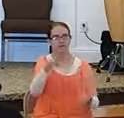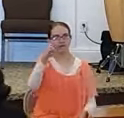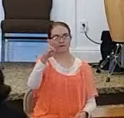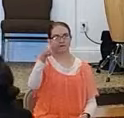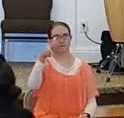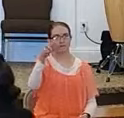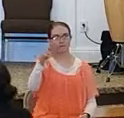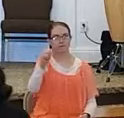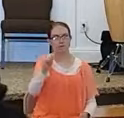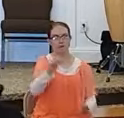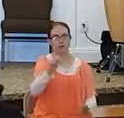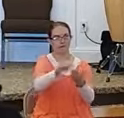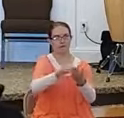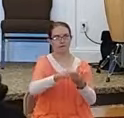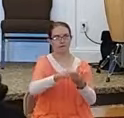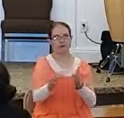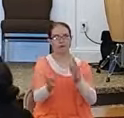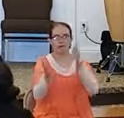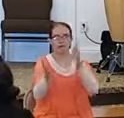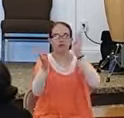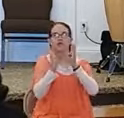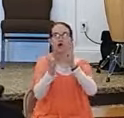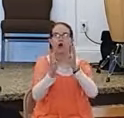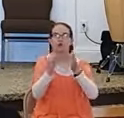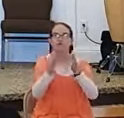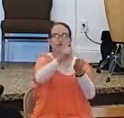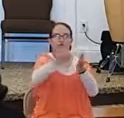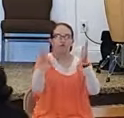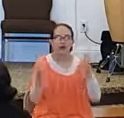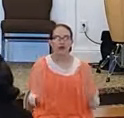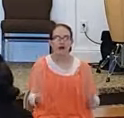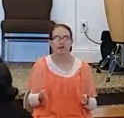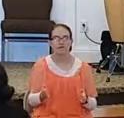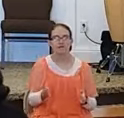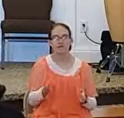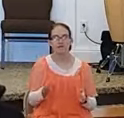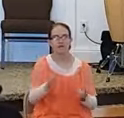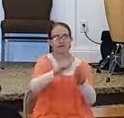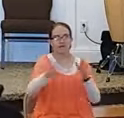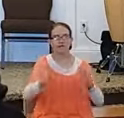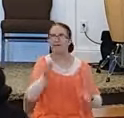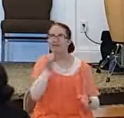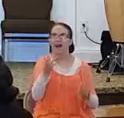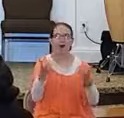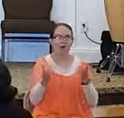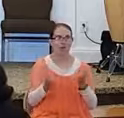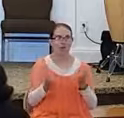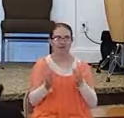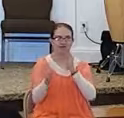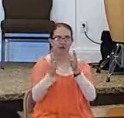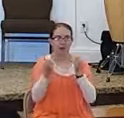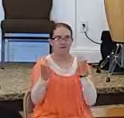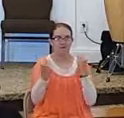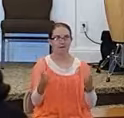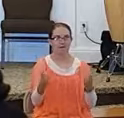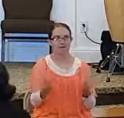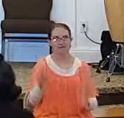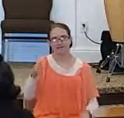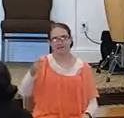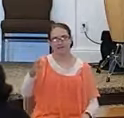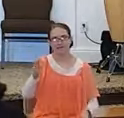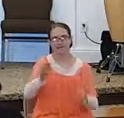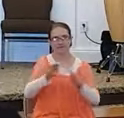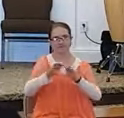signing and went in and started trying to talk to this author. Amen. And the author at first didn't want to talk to him much. But then kind of the